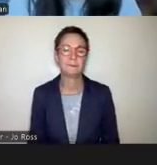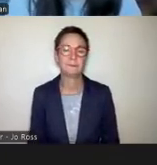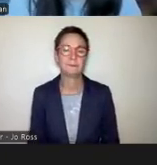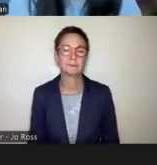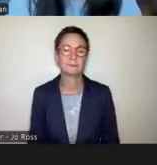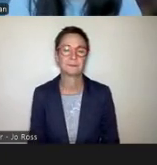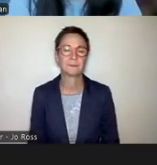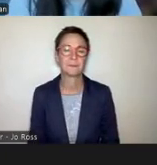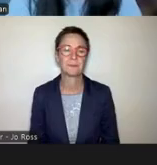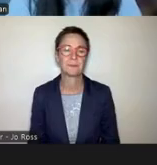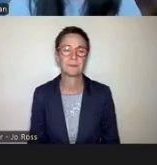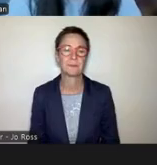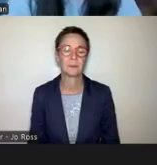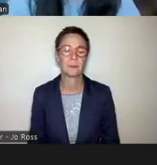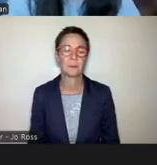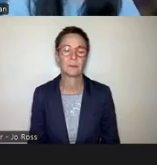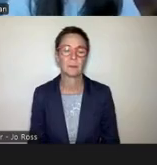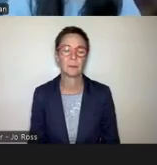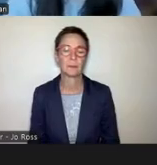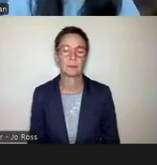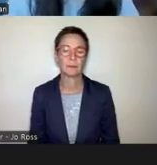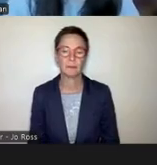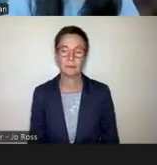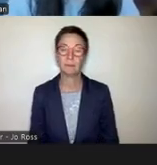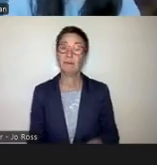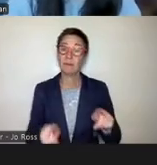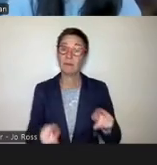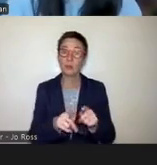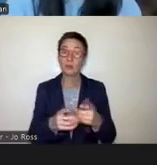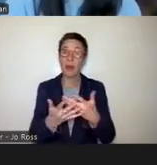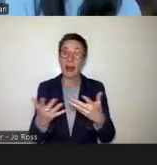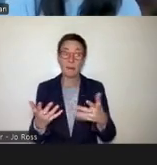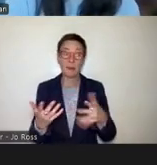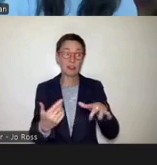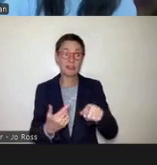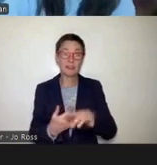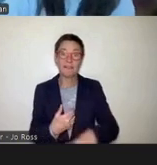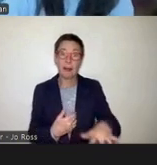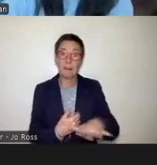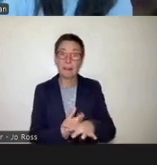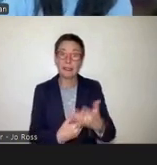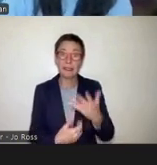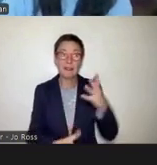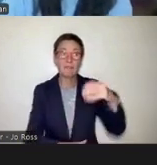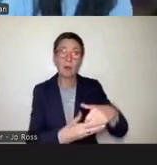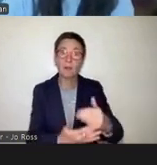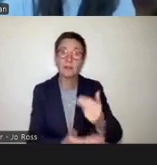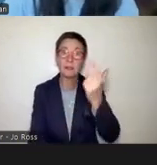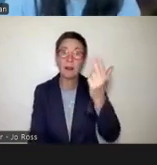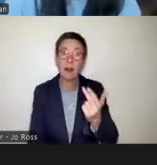poverty is seen to have on arts and culture engagement. So of